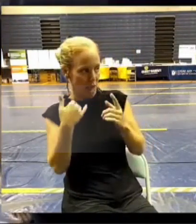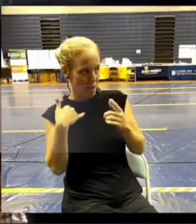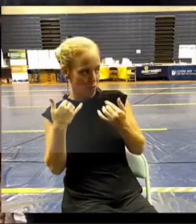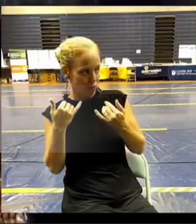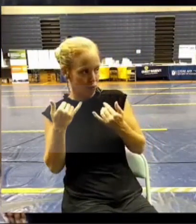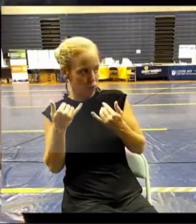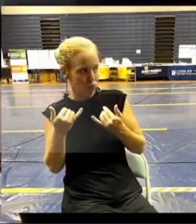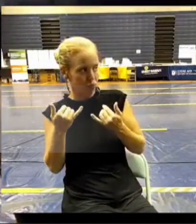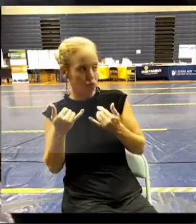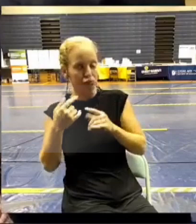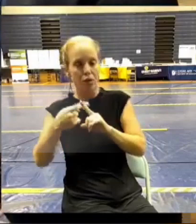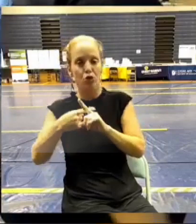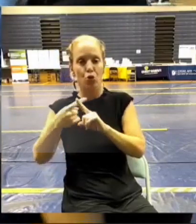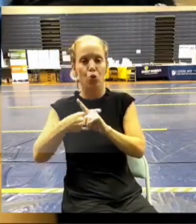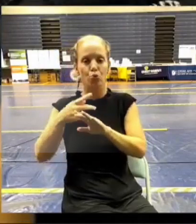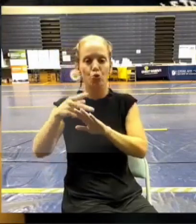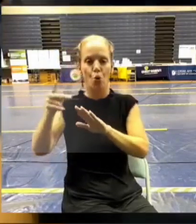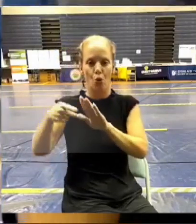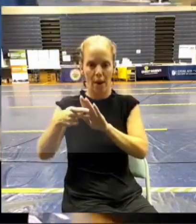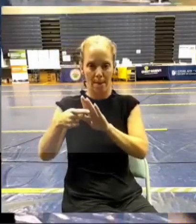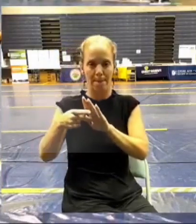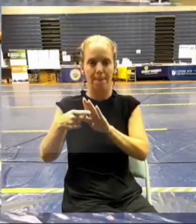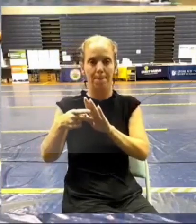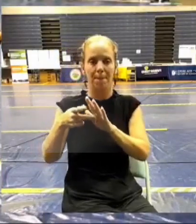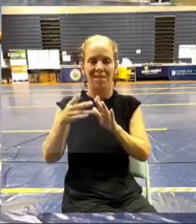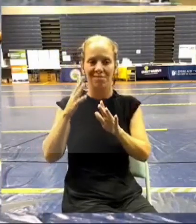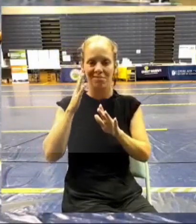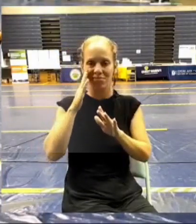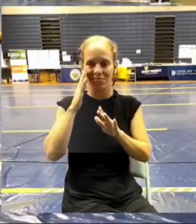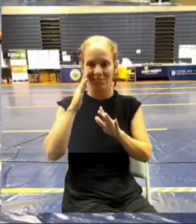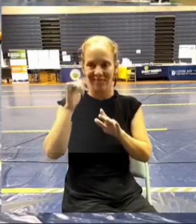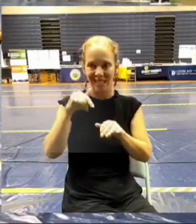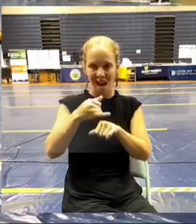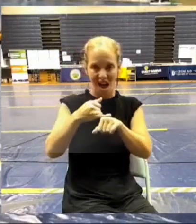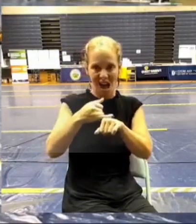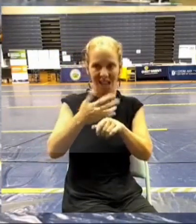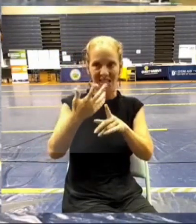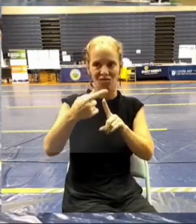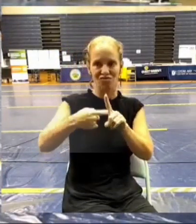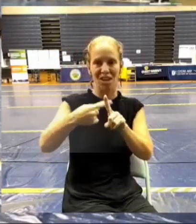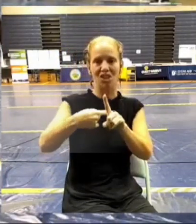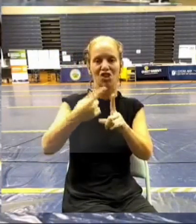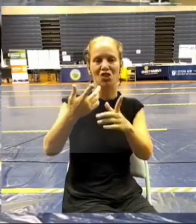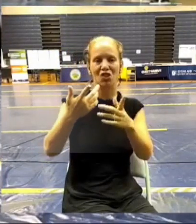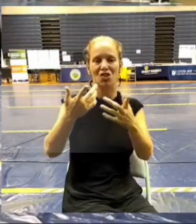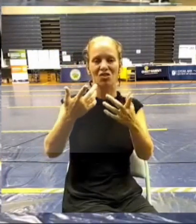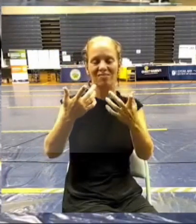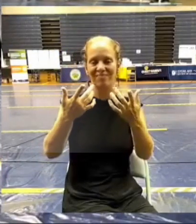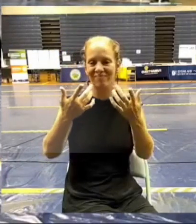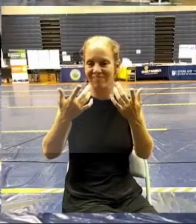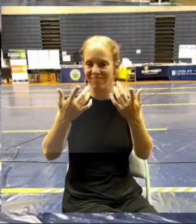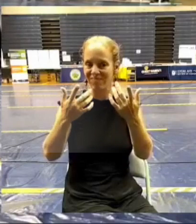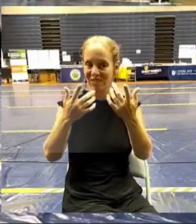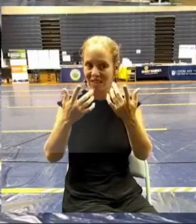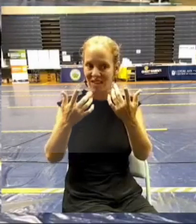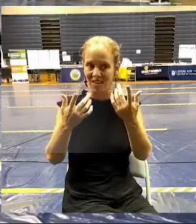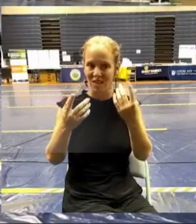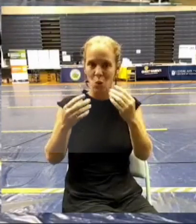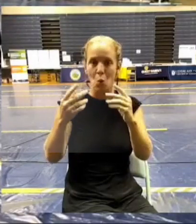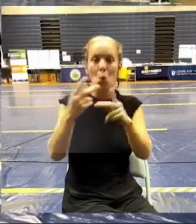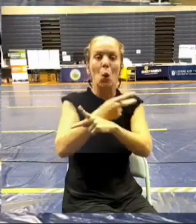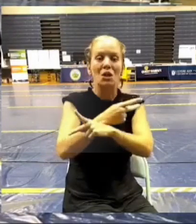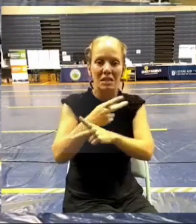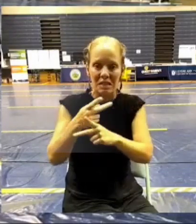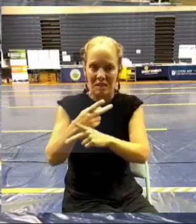rental program, rental market in this island that has been further strained and